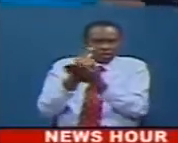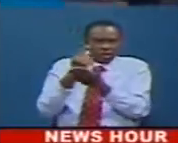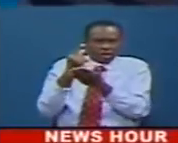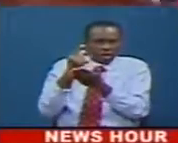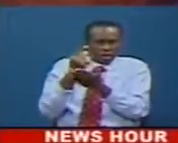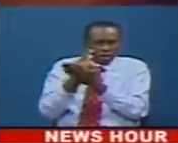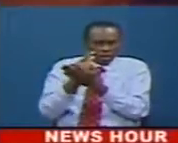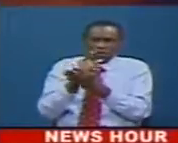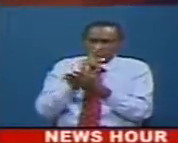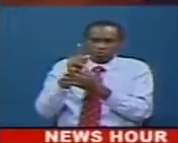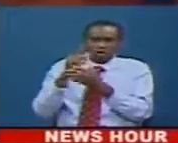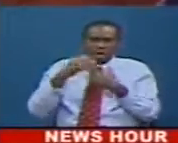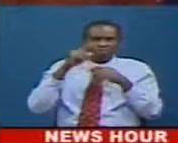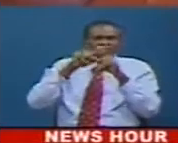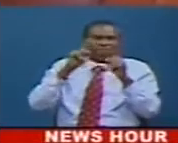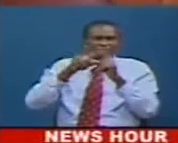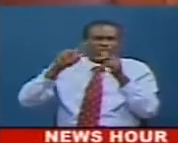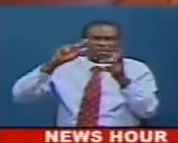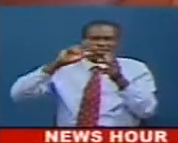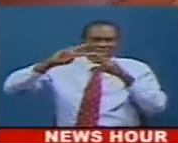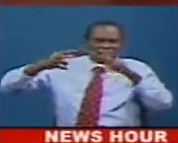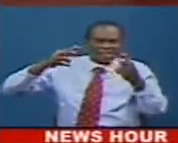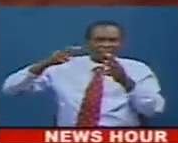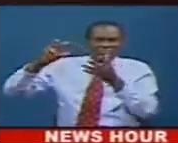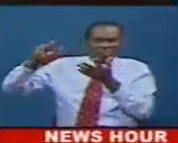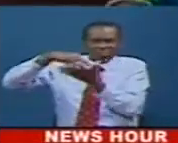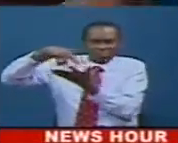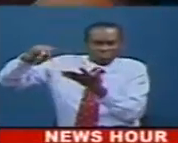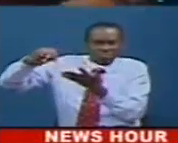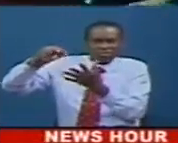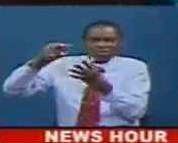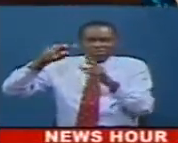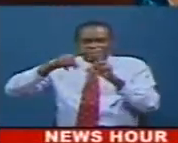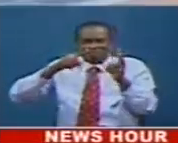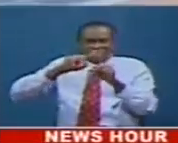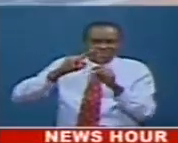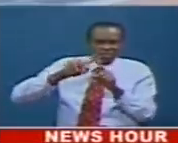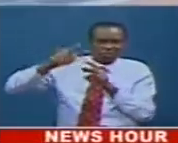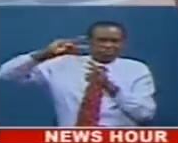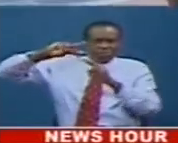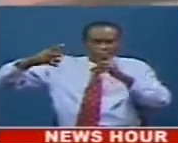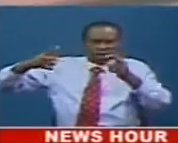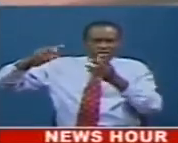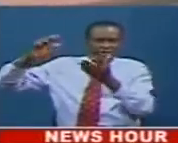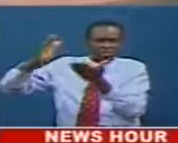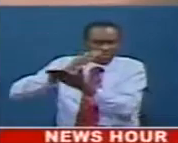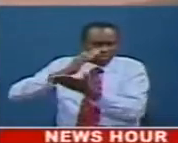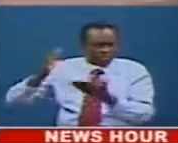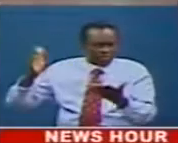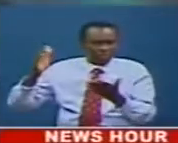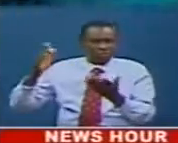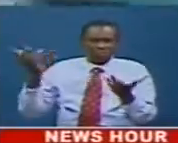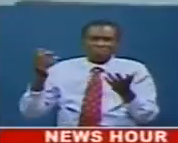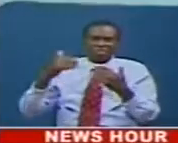Ghana has been in the spotlight in the past internationally in the entertainment industry, following the release of some popular songs such as